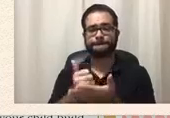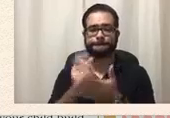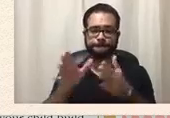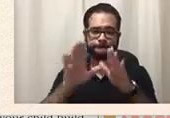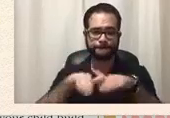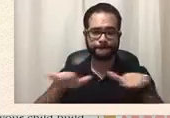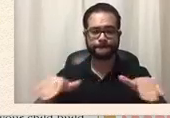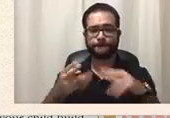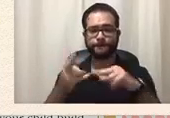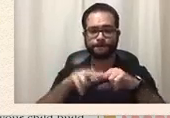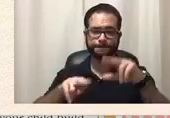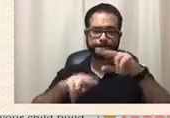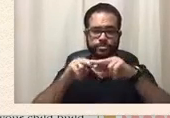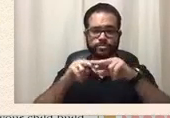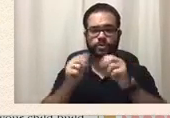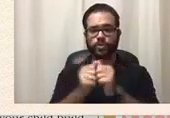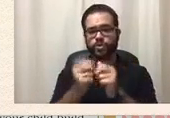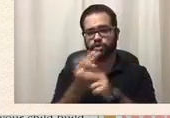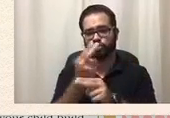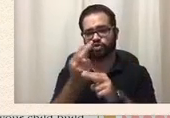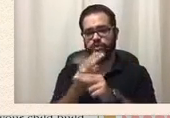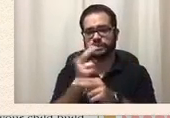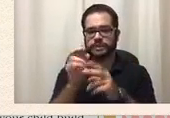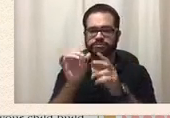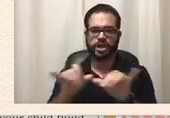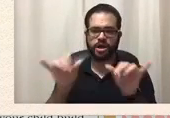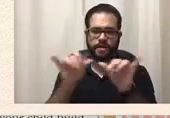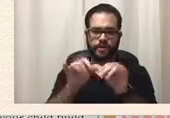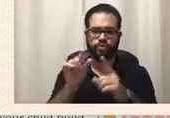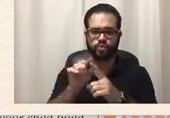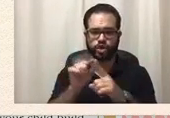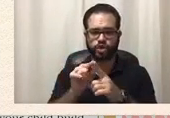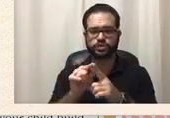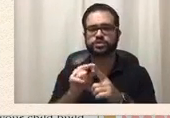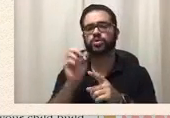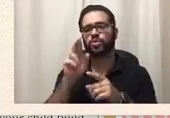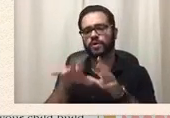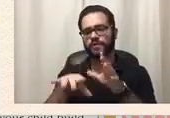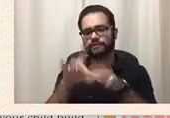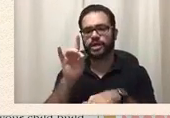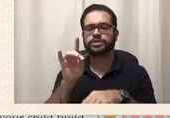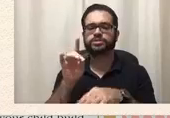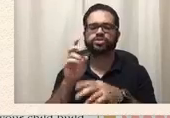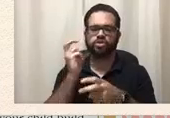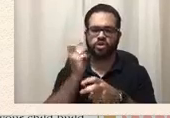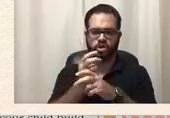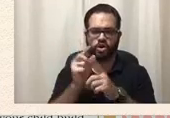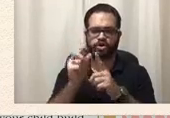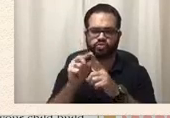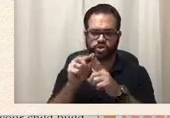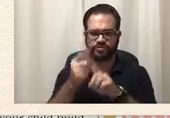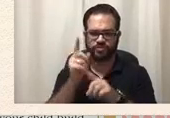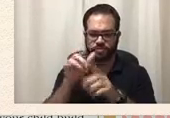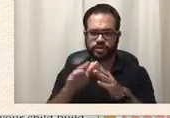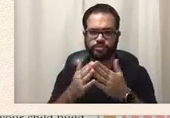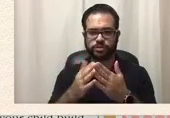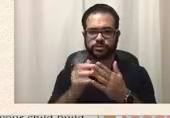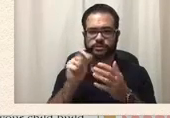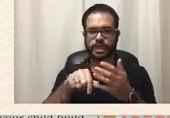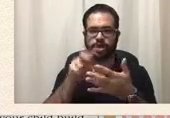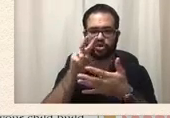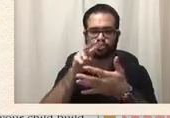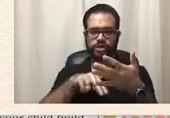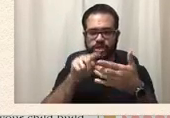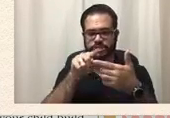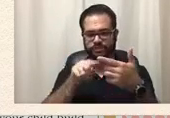from vocabulary.com or pick out hard words from the text. Children can read around unknown words using context